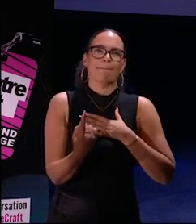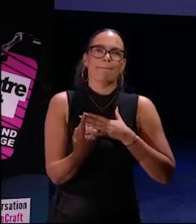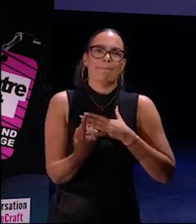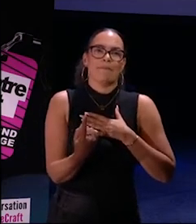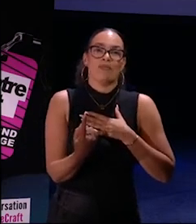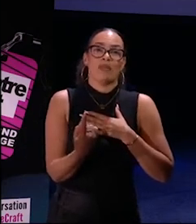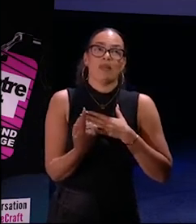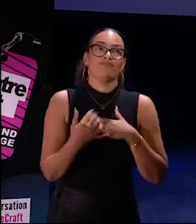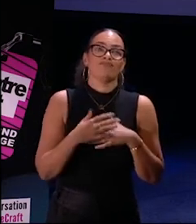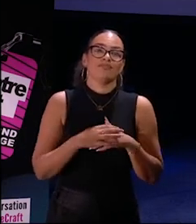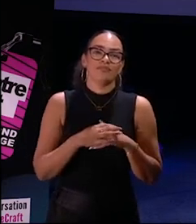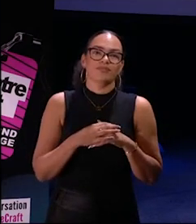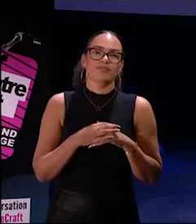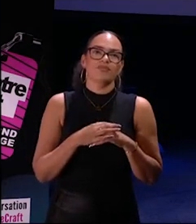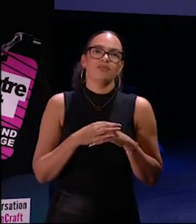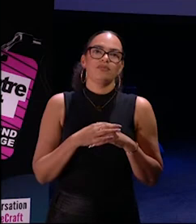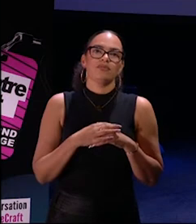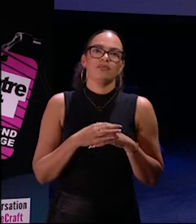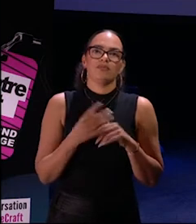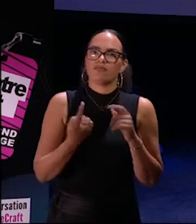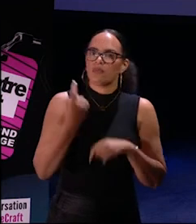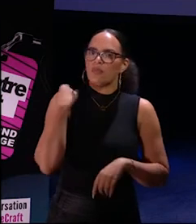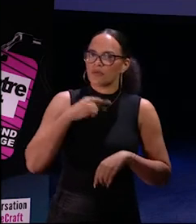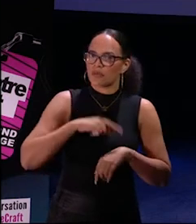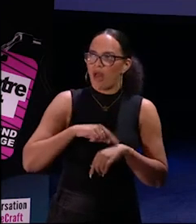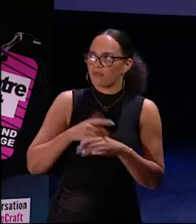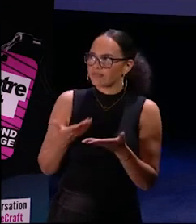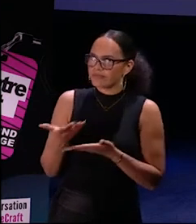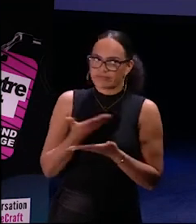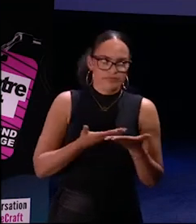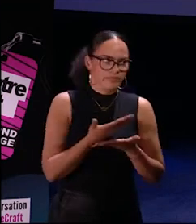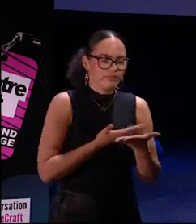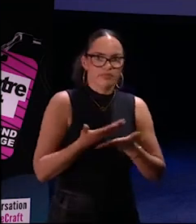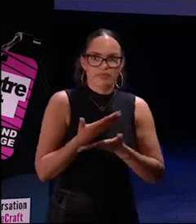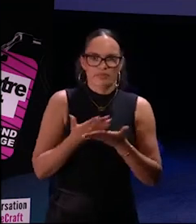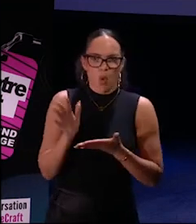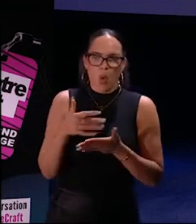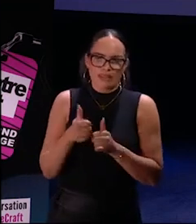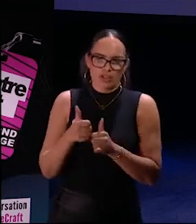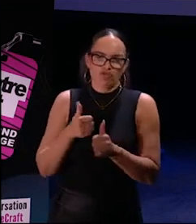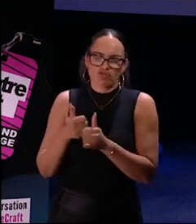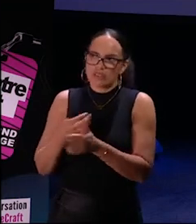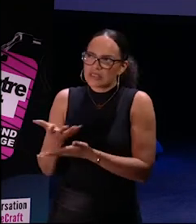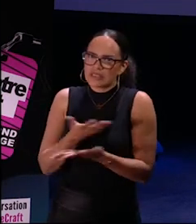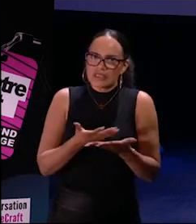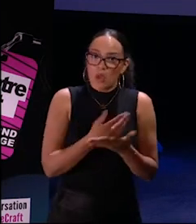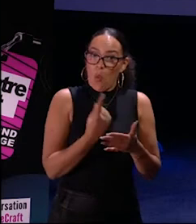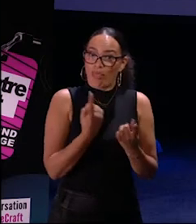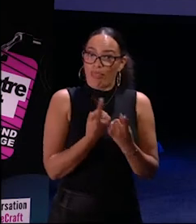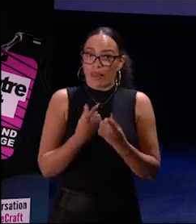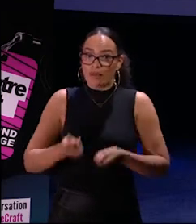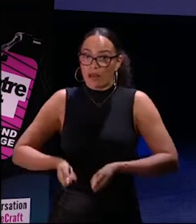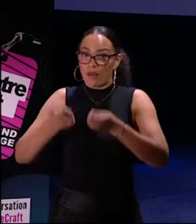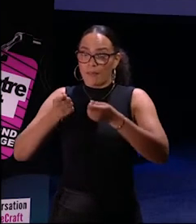The time I've been in, there were lots of chats with other people in the industry as well. And one of the things that came up was the Arts Council